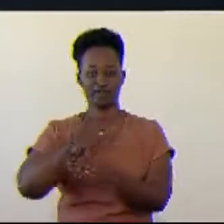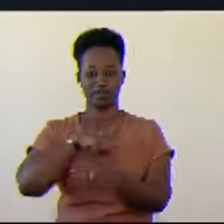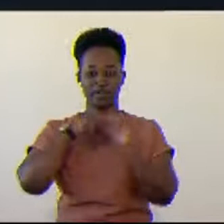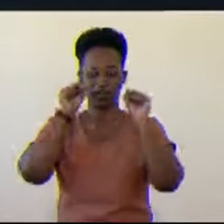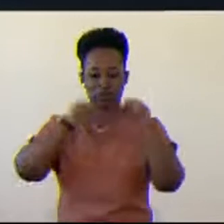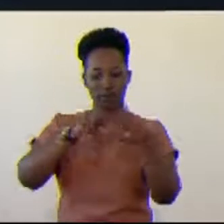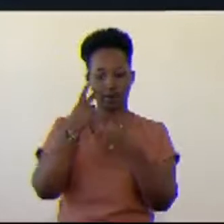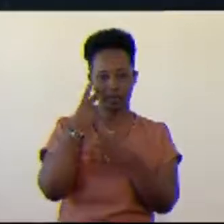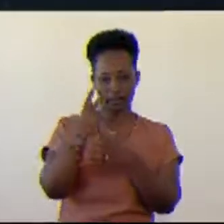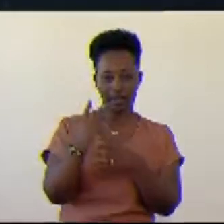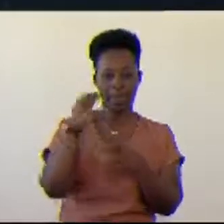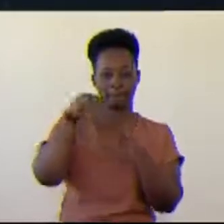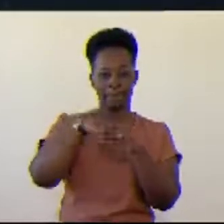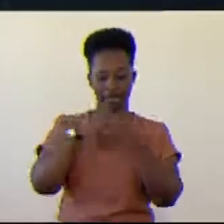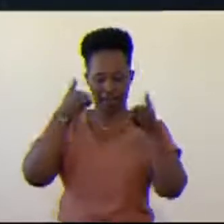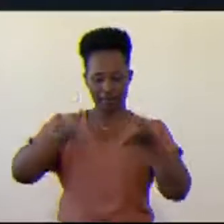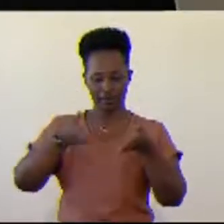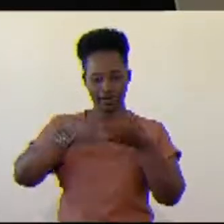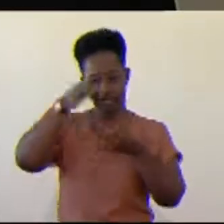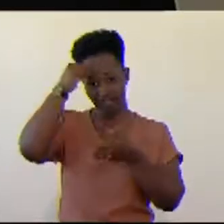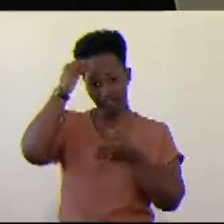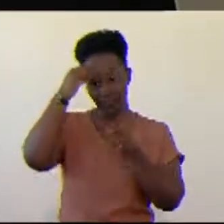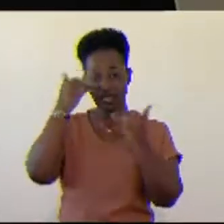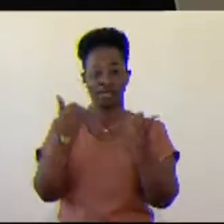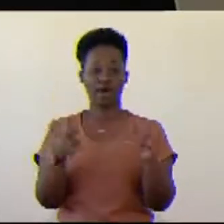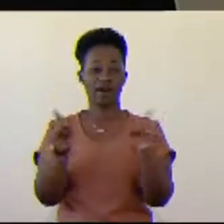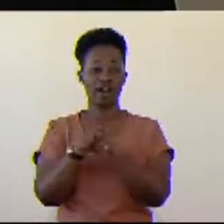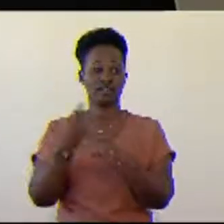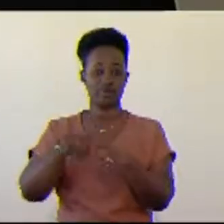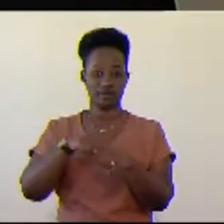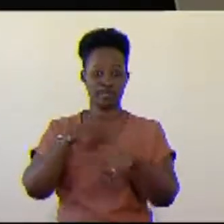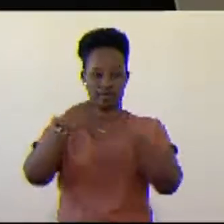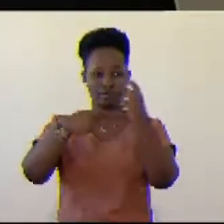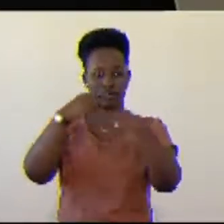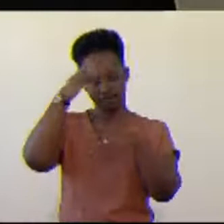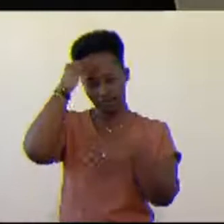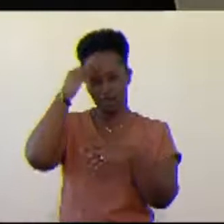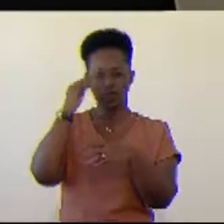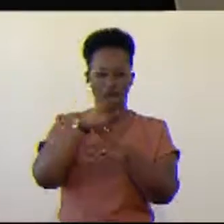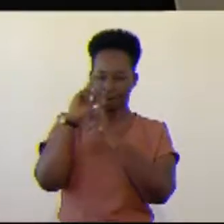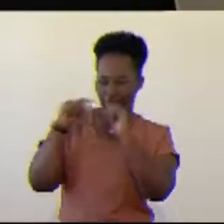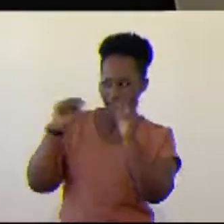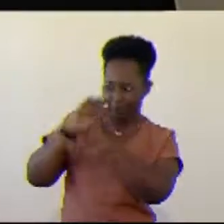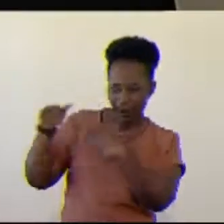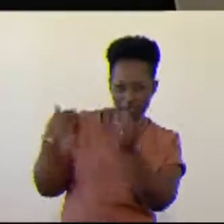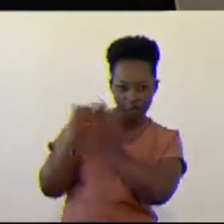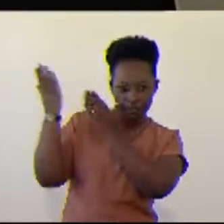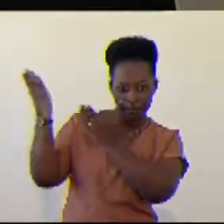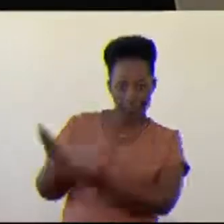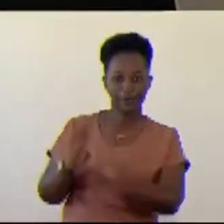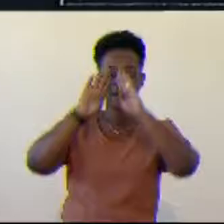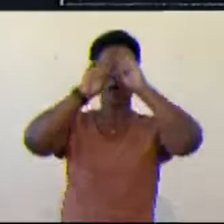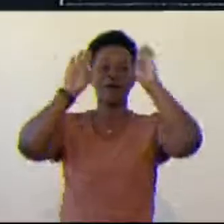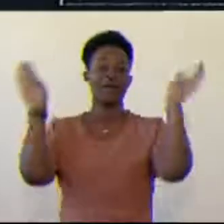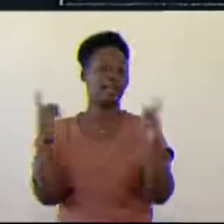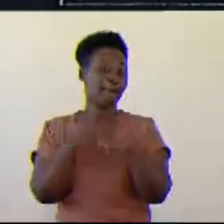be able to look at, today. Now, as we move through the lesson, we shall discover what those words are. But even if we